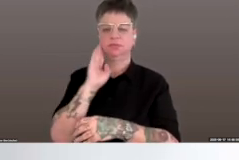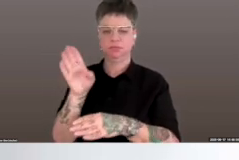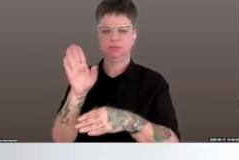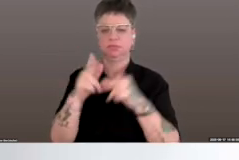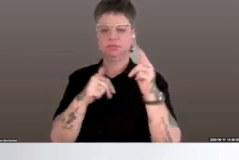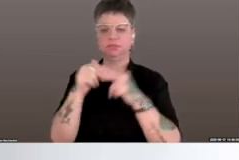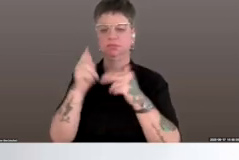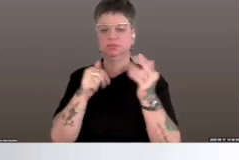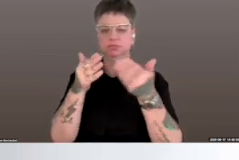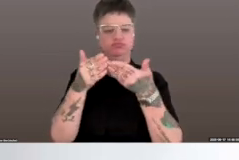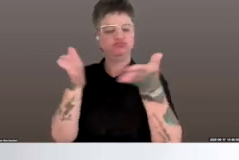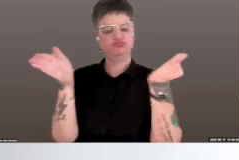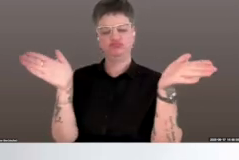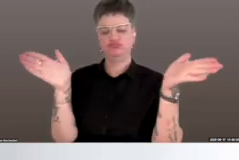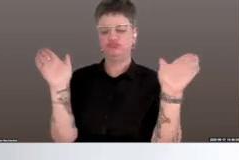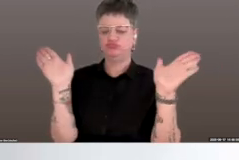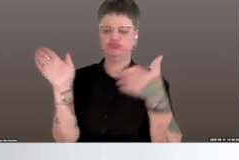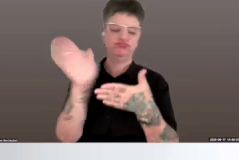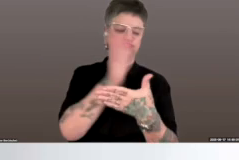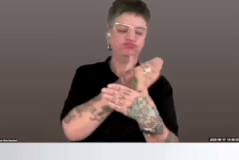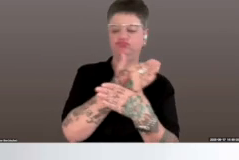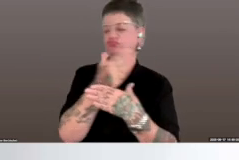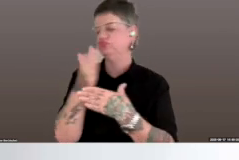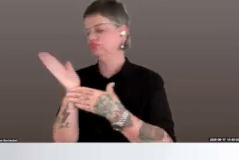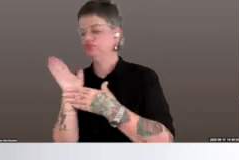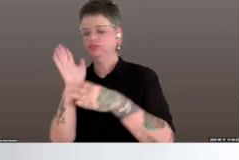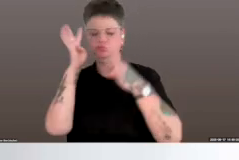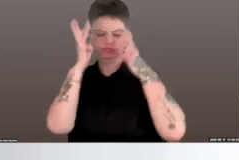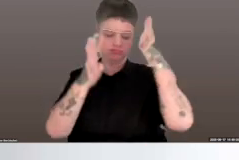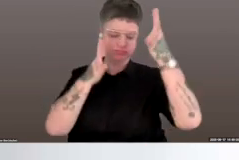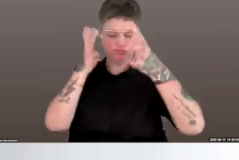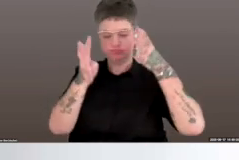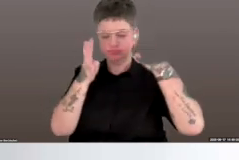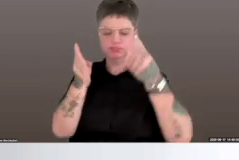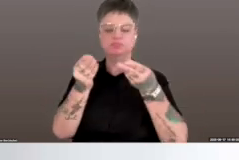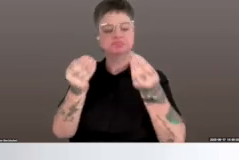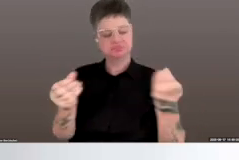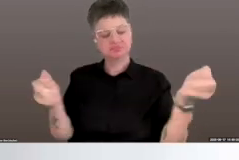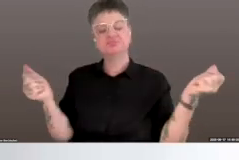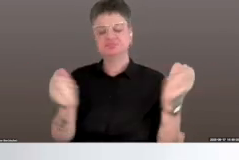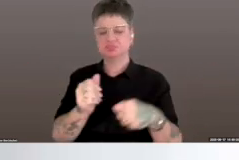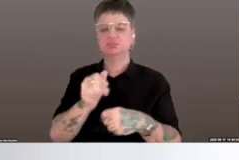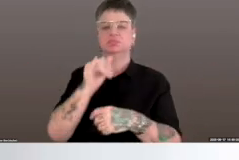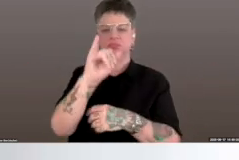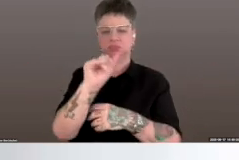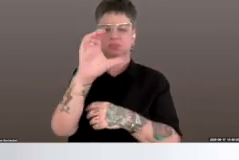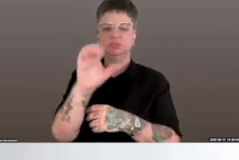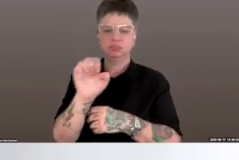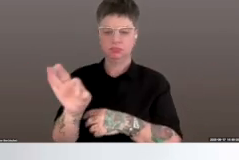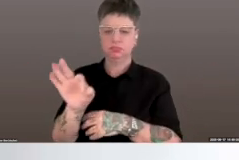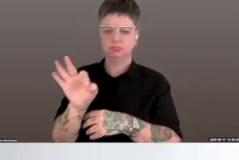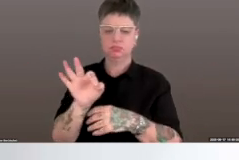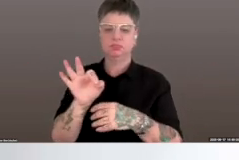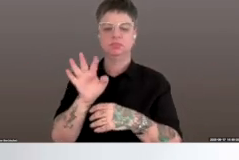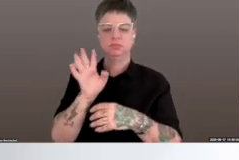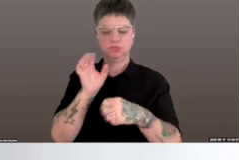broad portfolio of creative, innovative solutions already in ISEF. Staff held a work group meeting on these